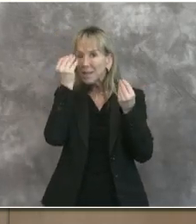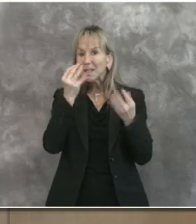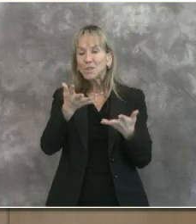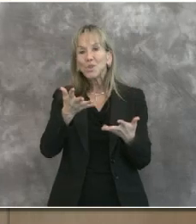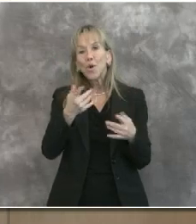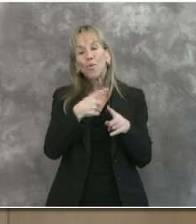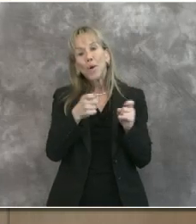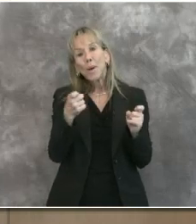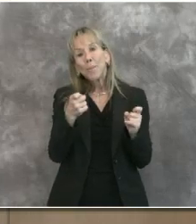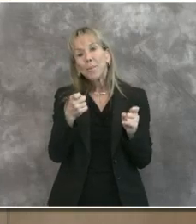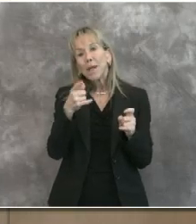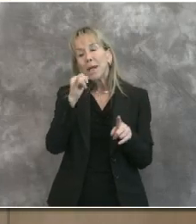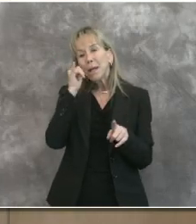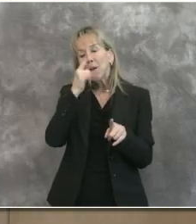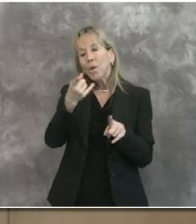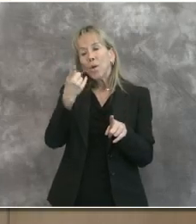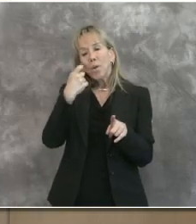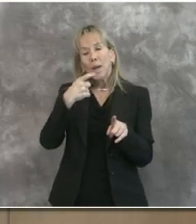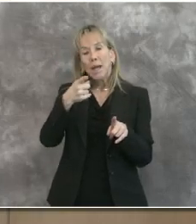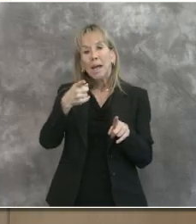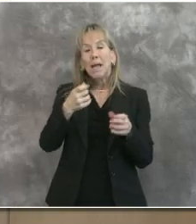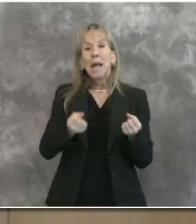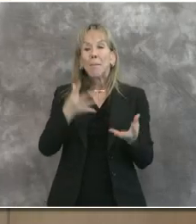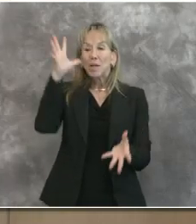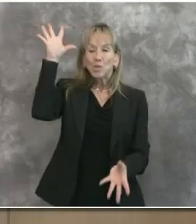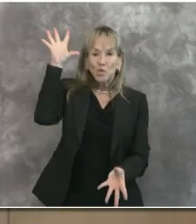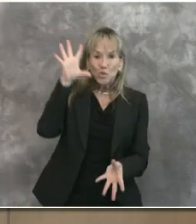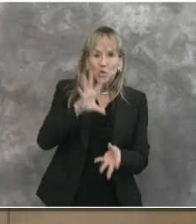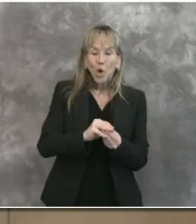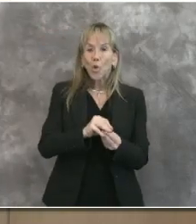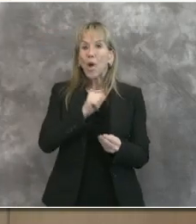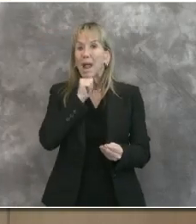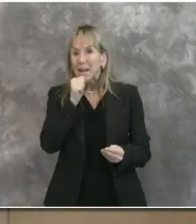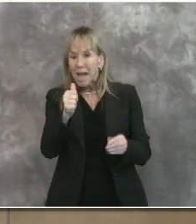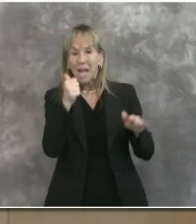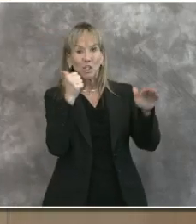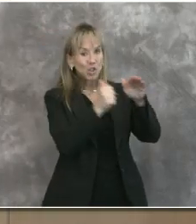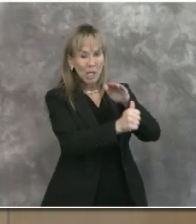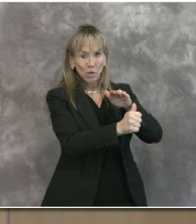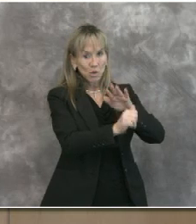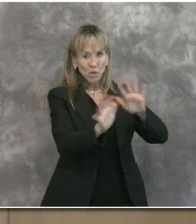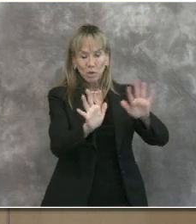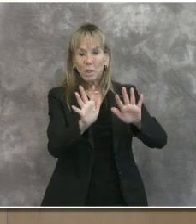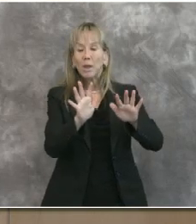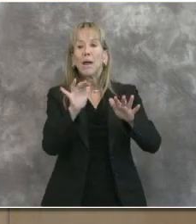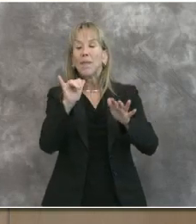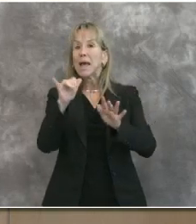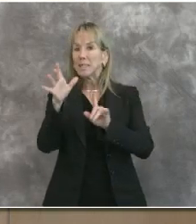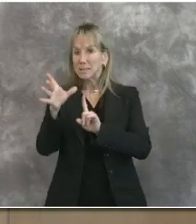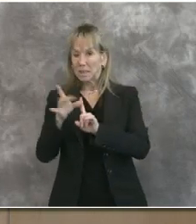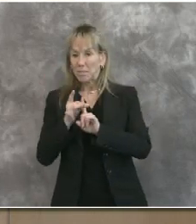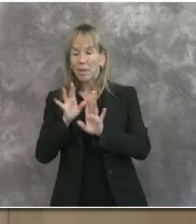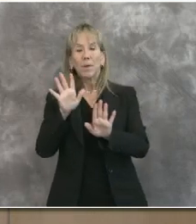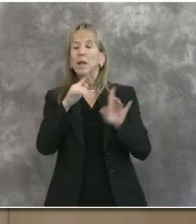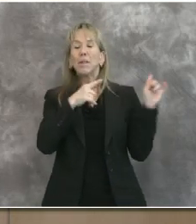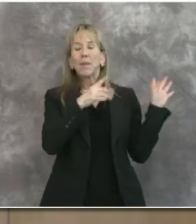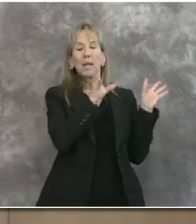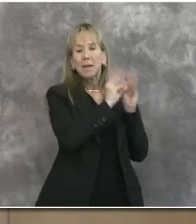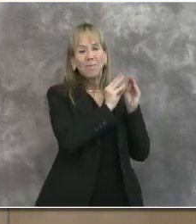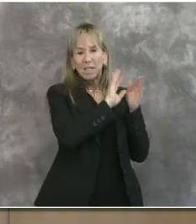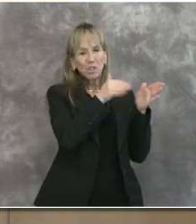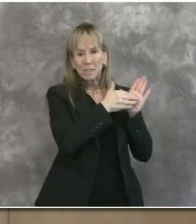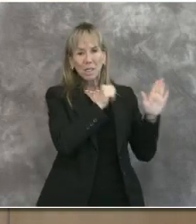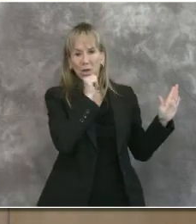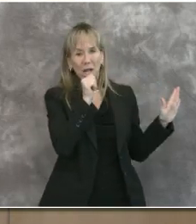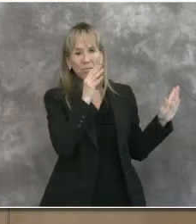was the total number of unsheltered individuals that have tested positive, not at the convention center. So at the convention center, the numbers are what they were